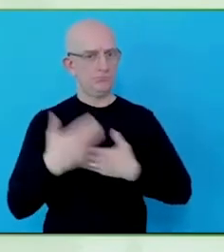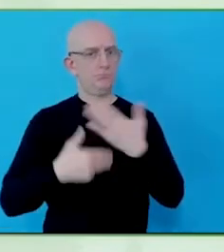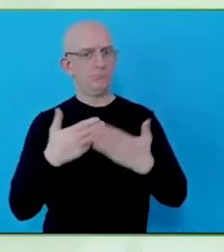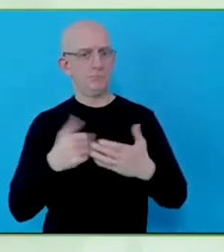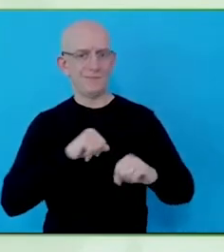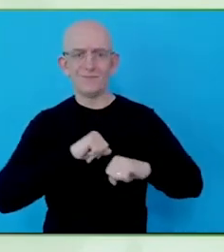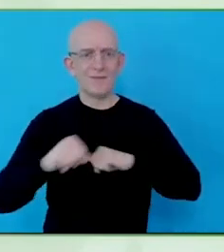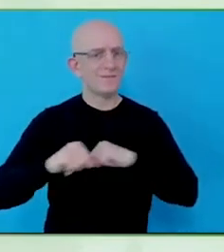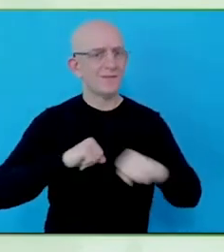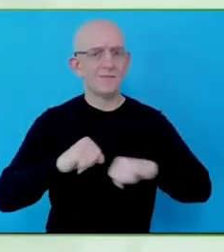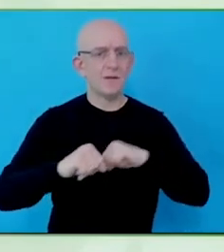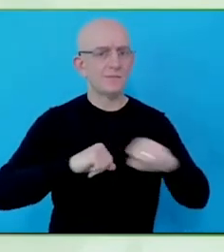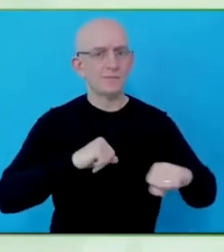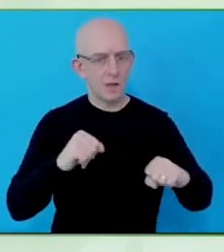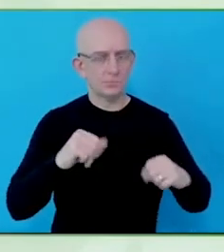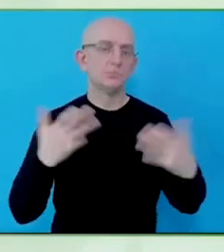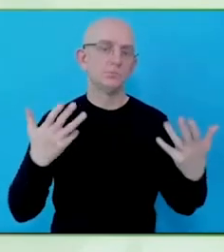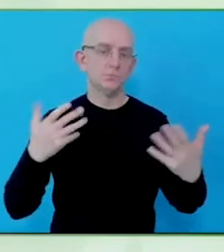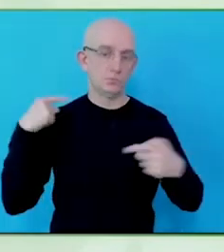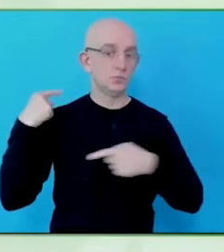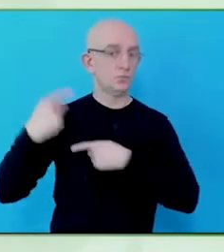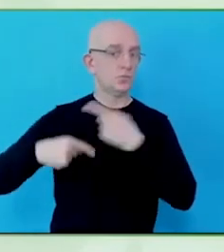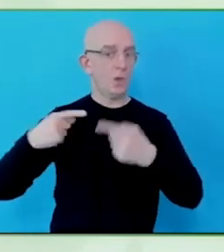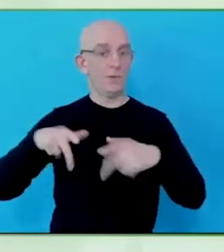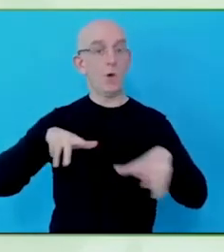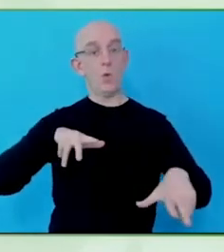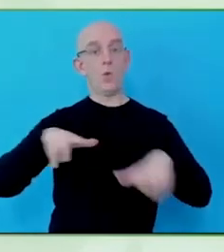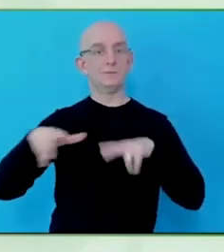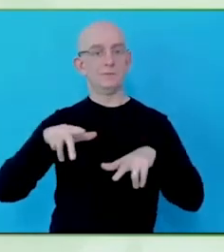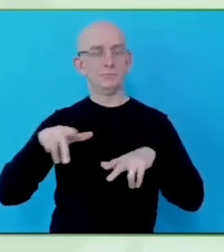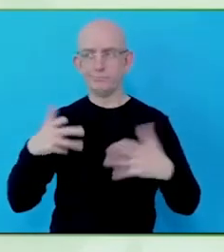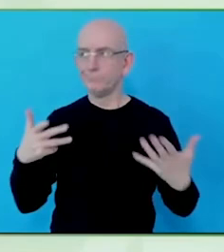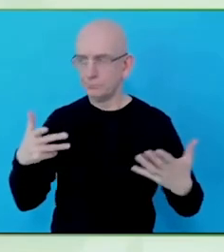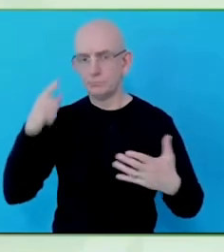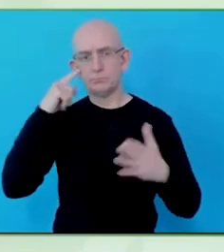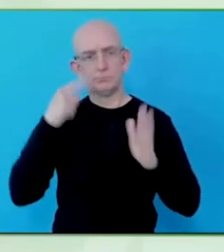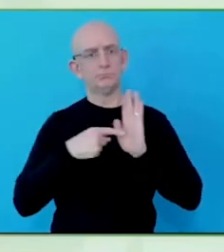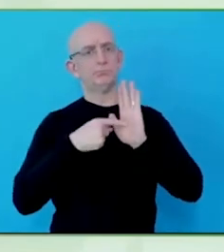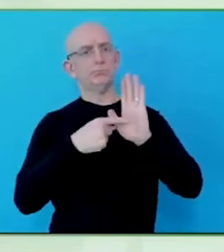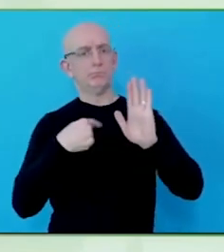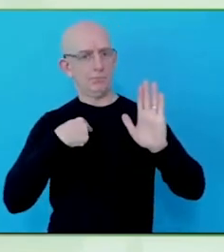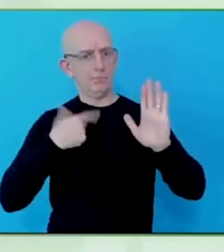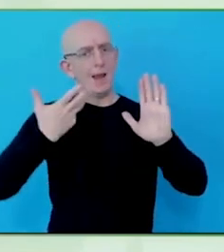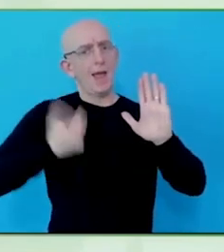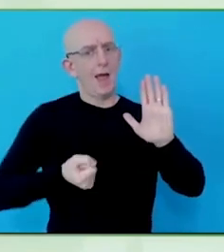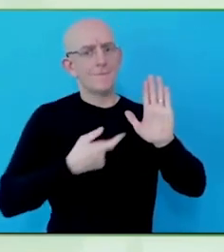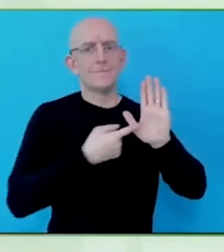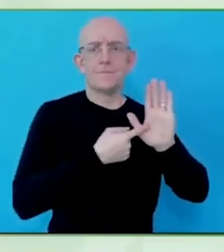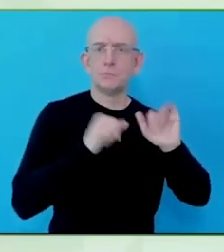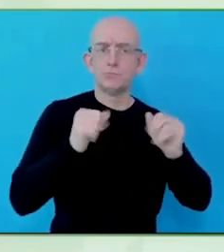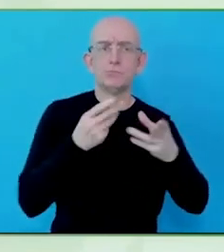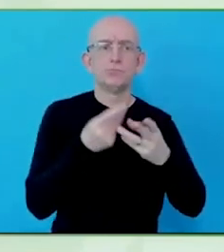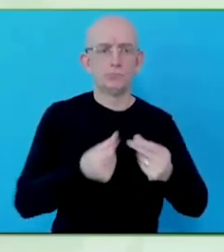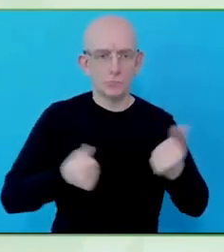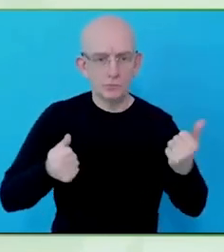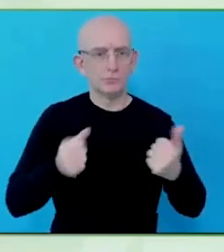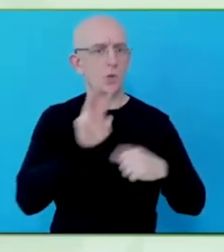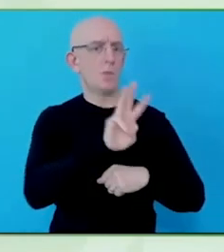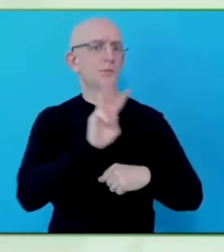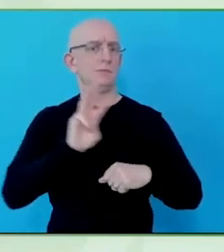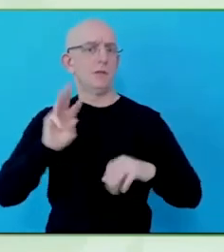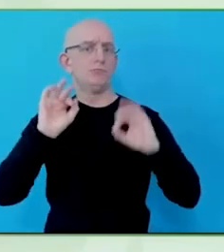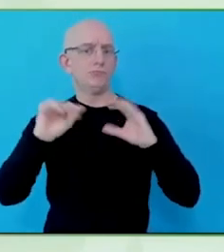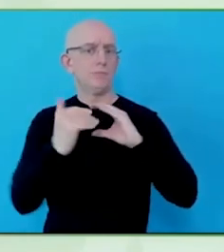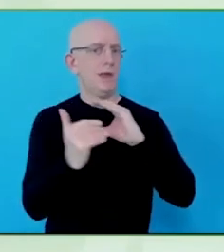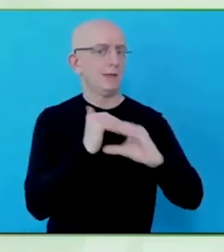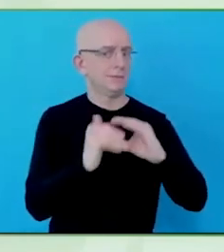day, a new interactive object is deployed on the website, or marketing changes the branding, and then the challenge starts again.